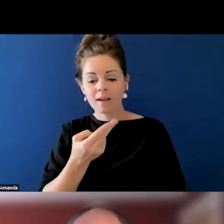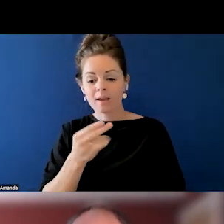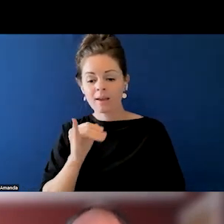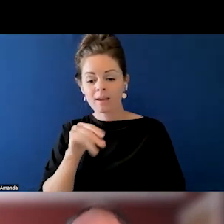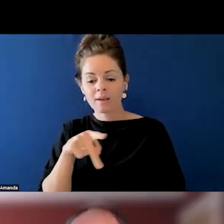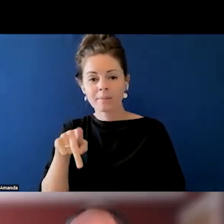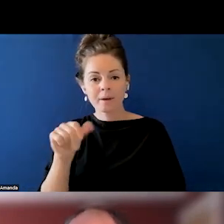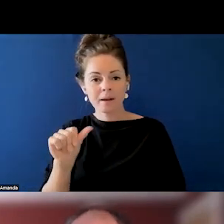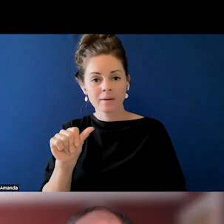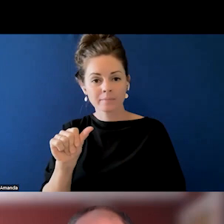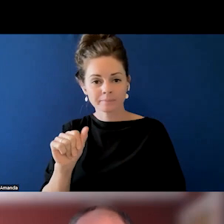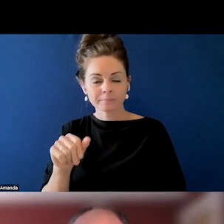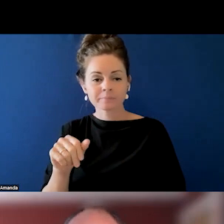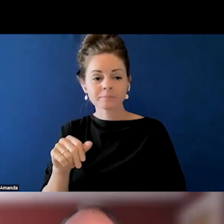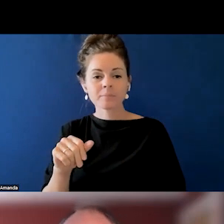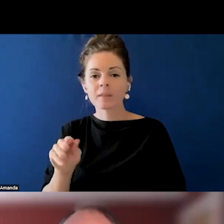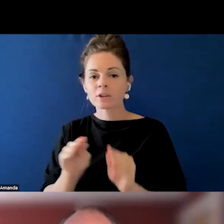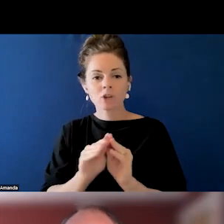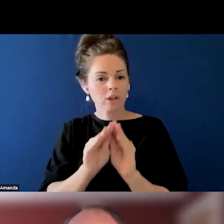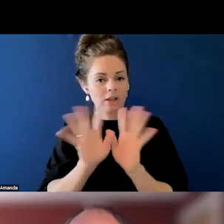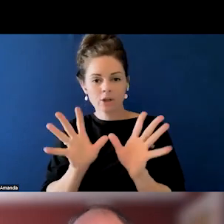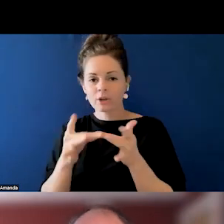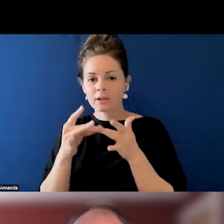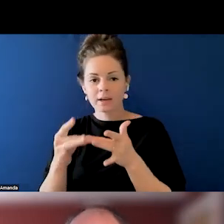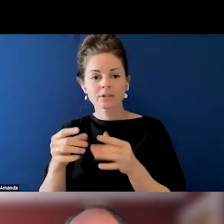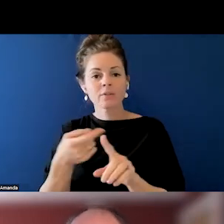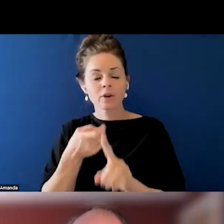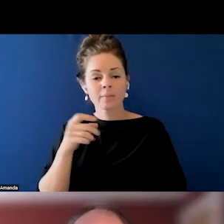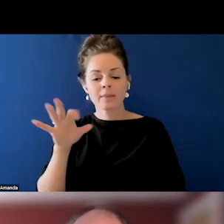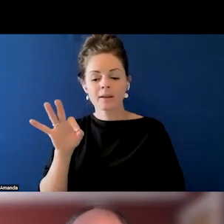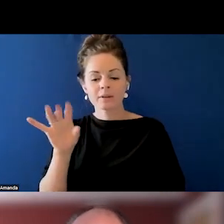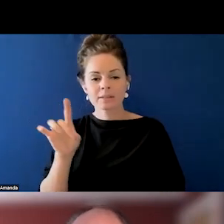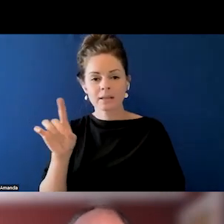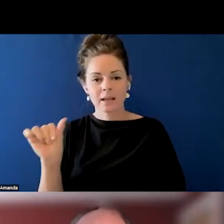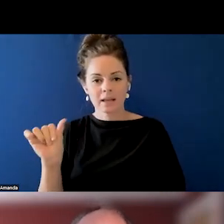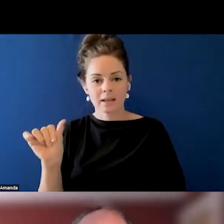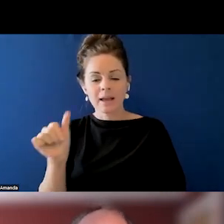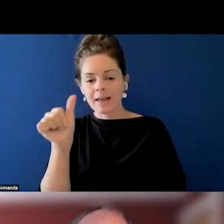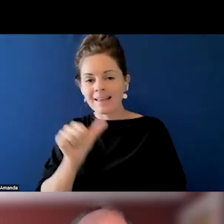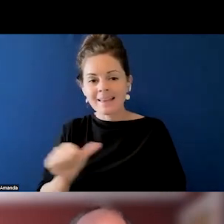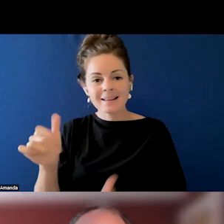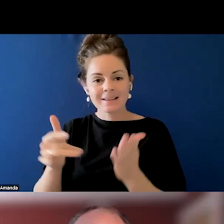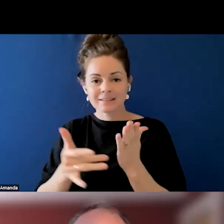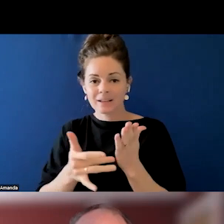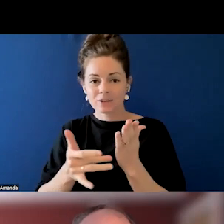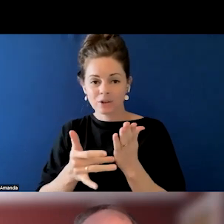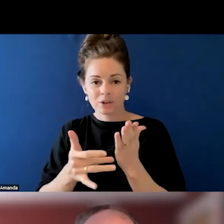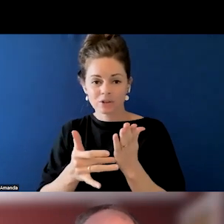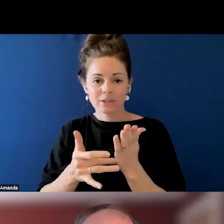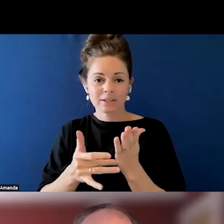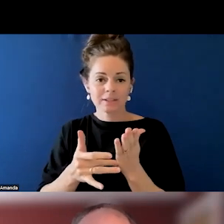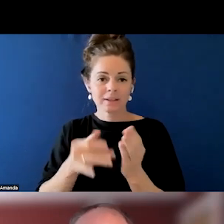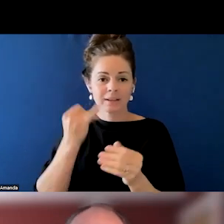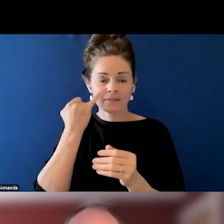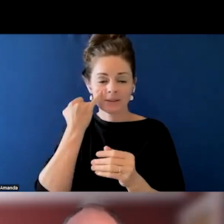and there is clear guidance from the FDA that any technology that would either